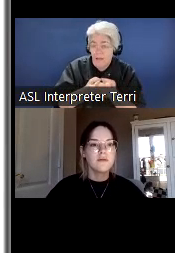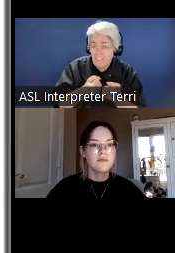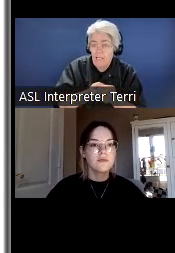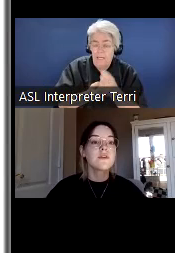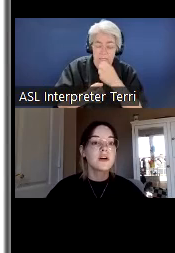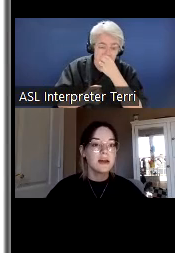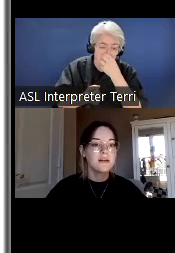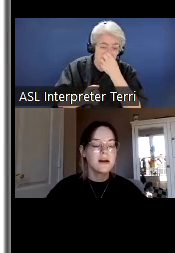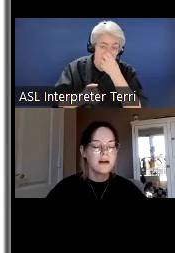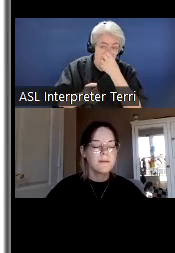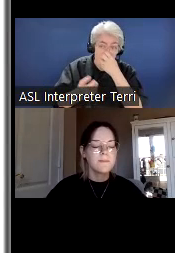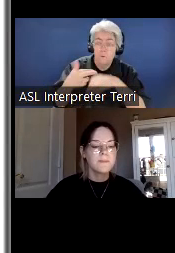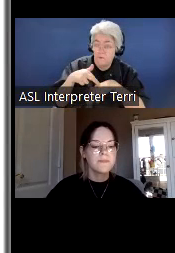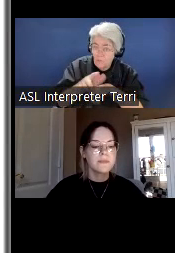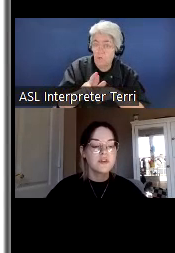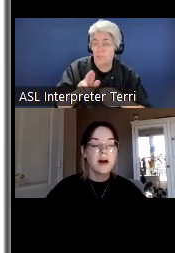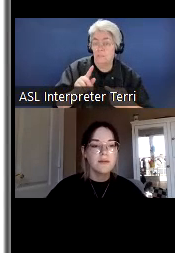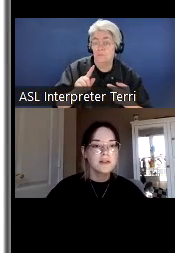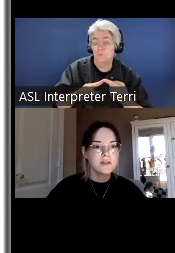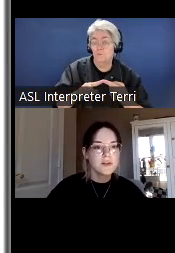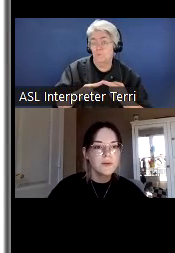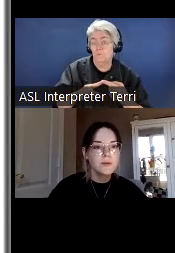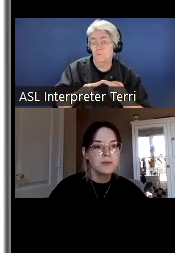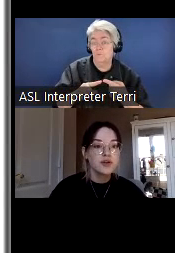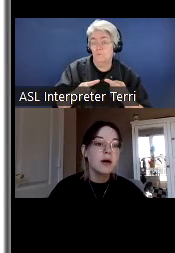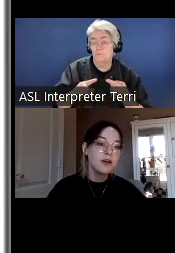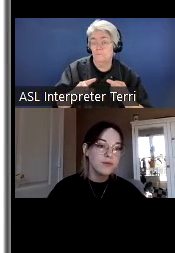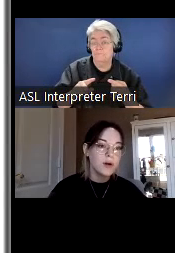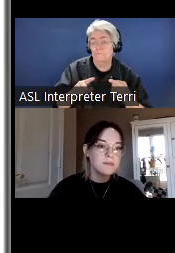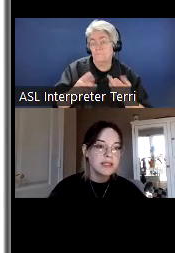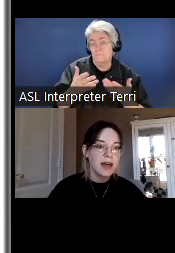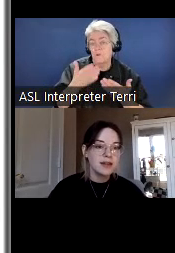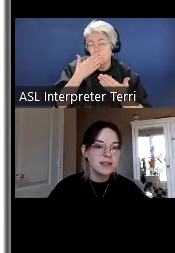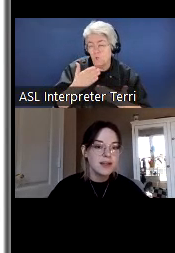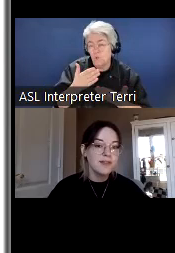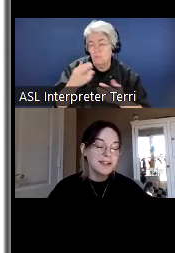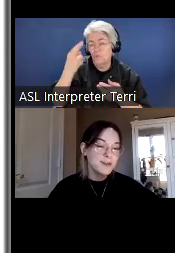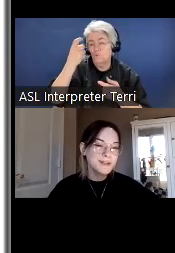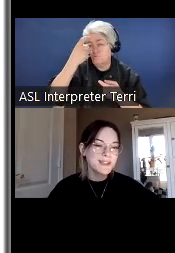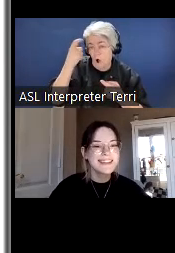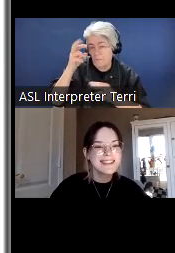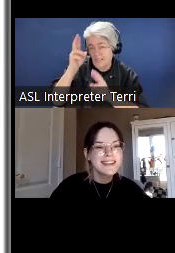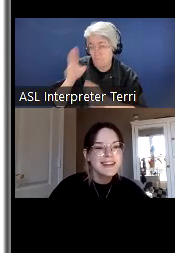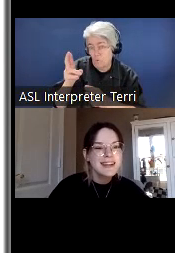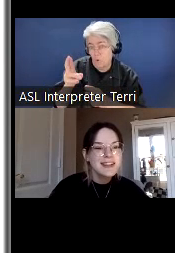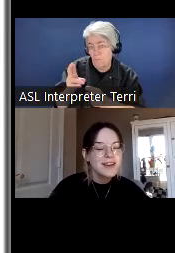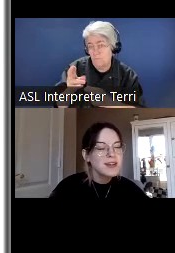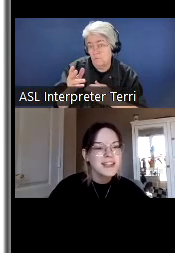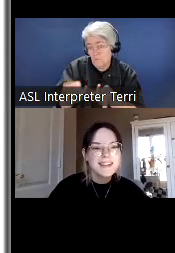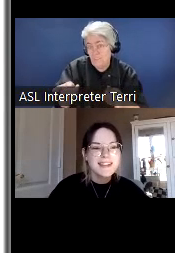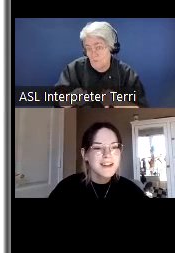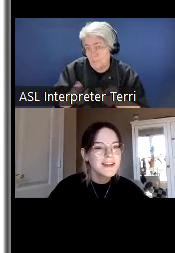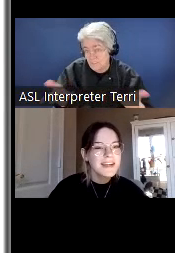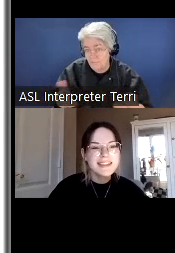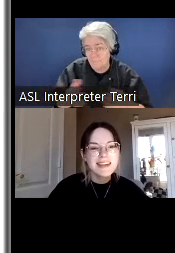for and referring survivors to trauma-informed and effective resources.